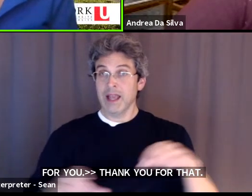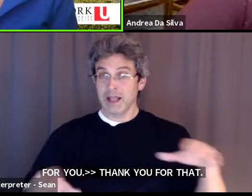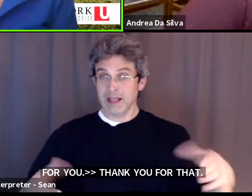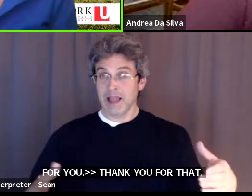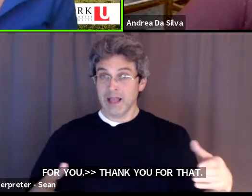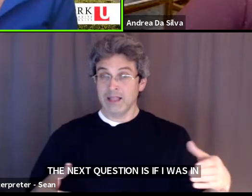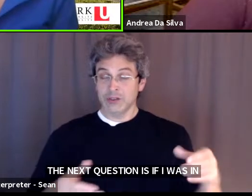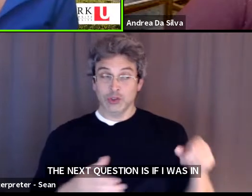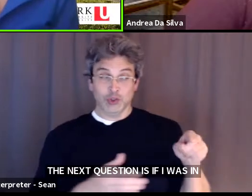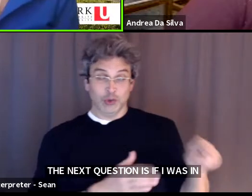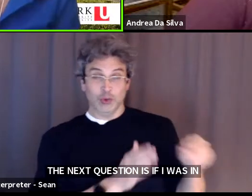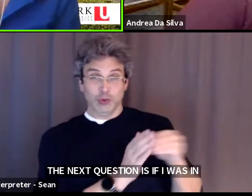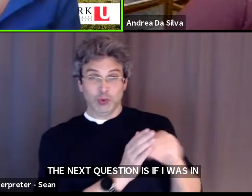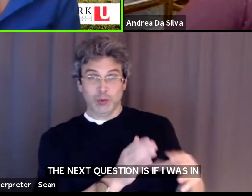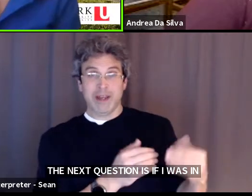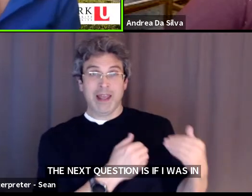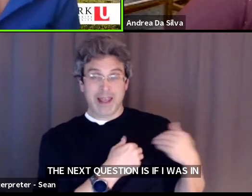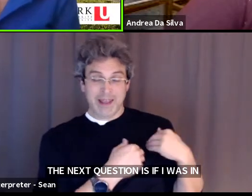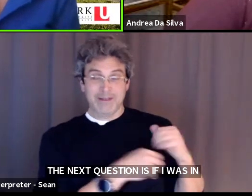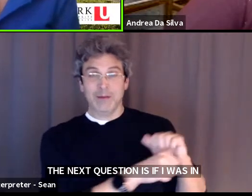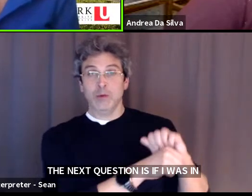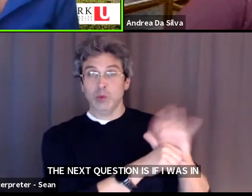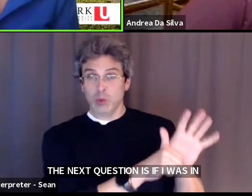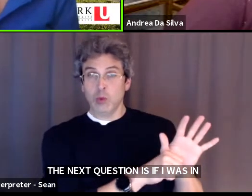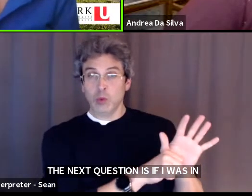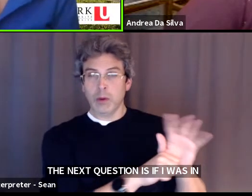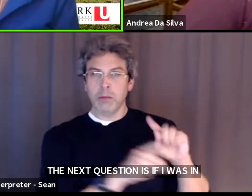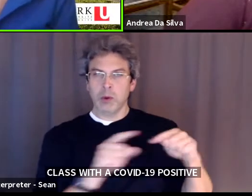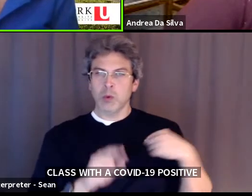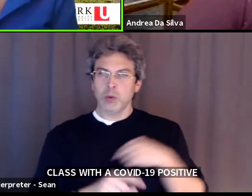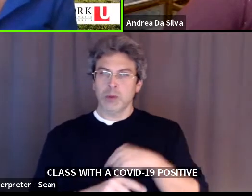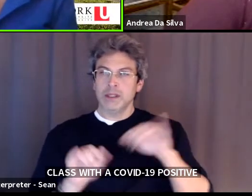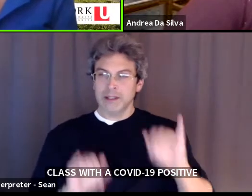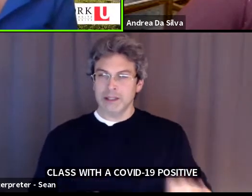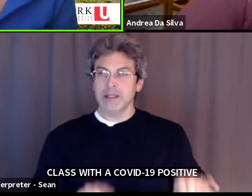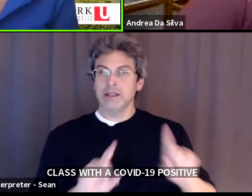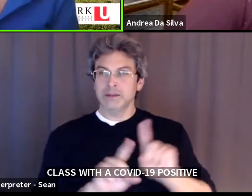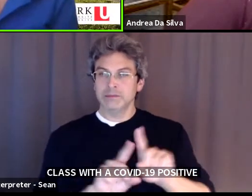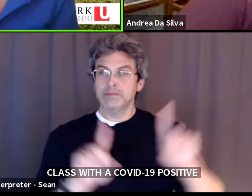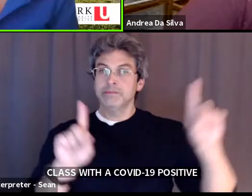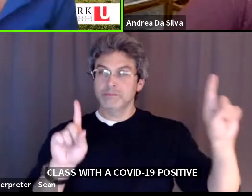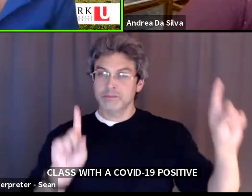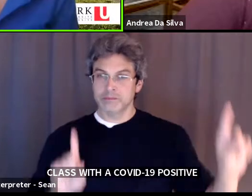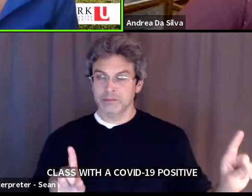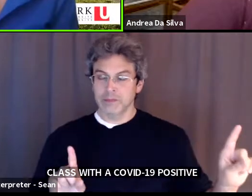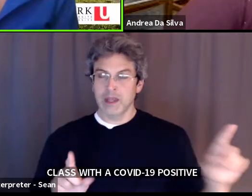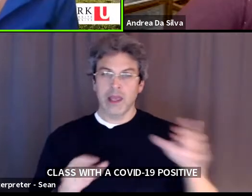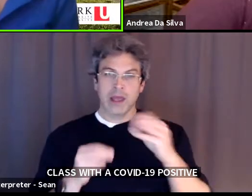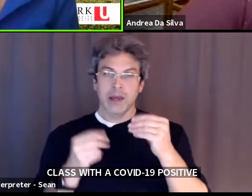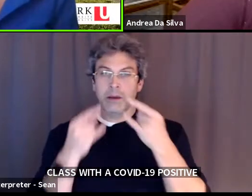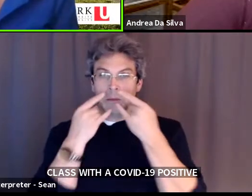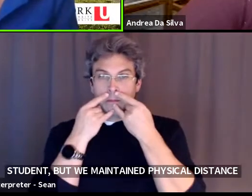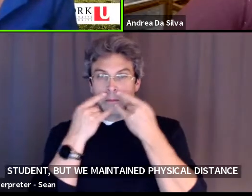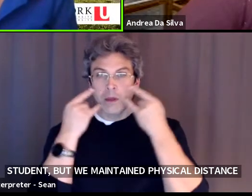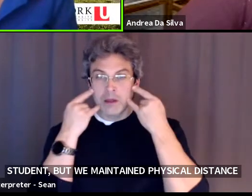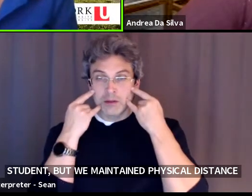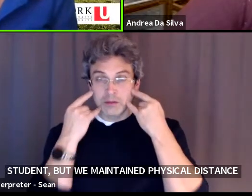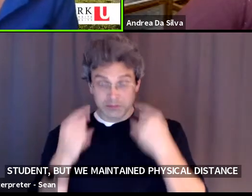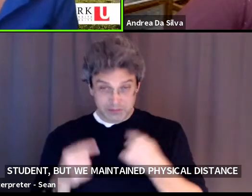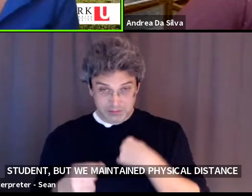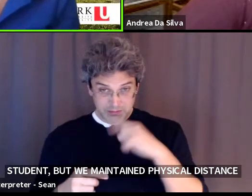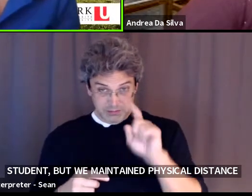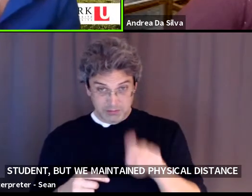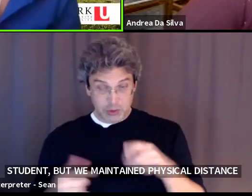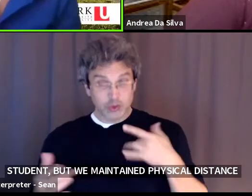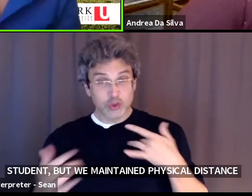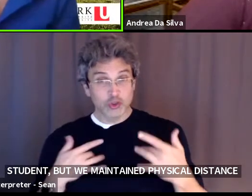positive student, but we maintained physical distance and we always wore a mask, do I need to be